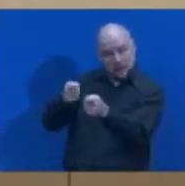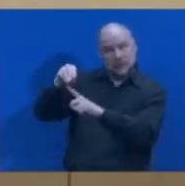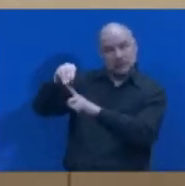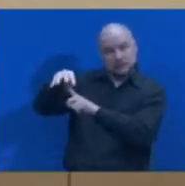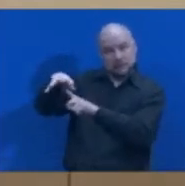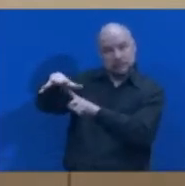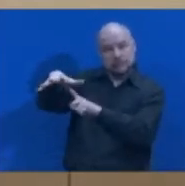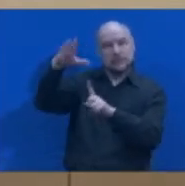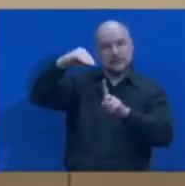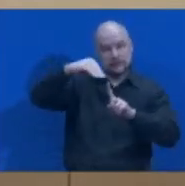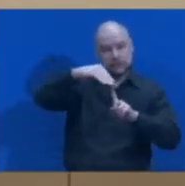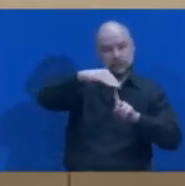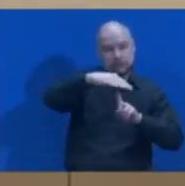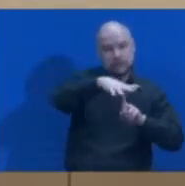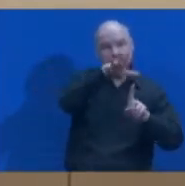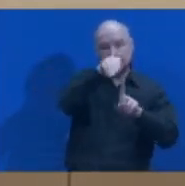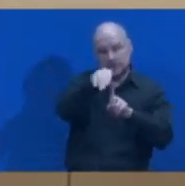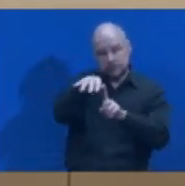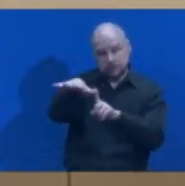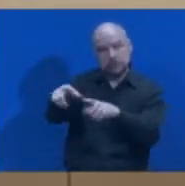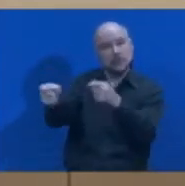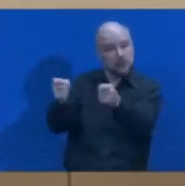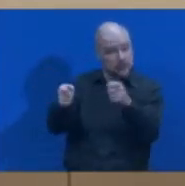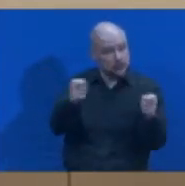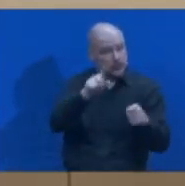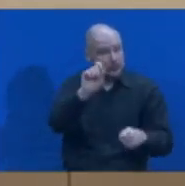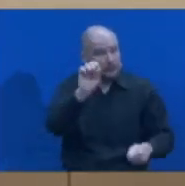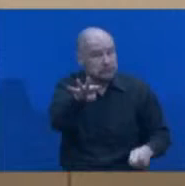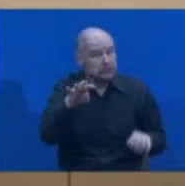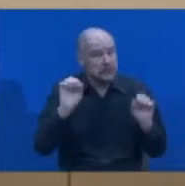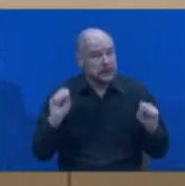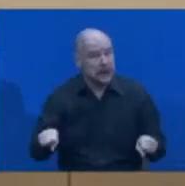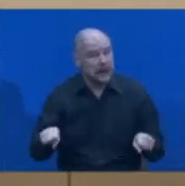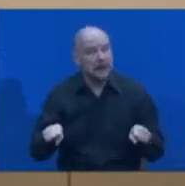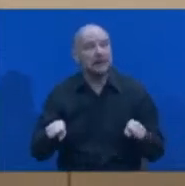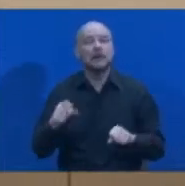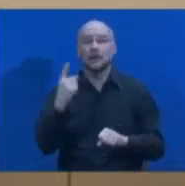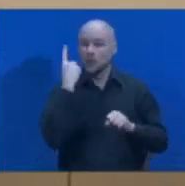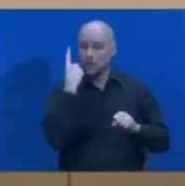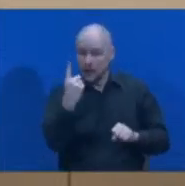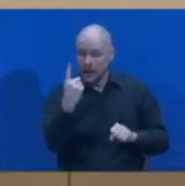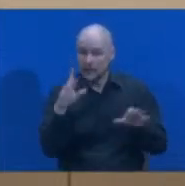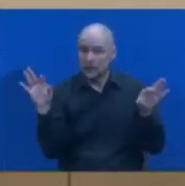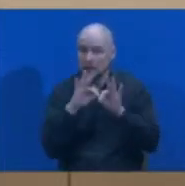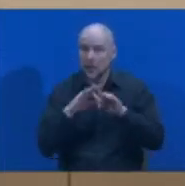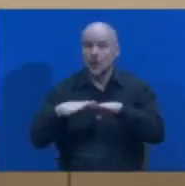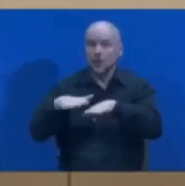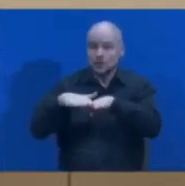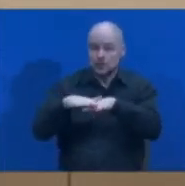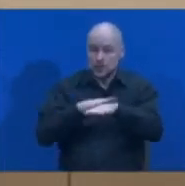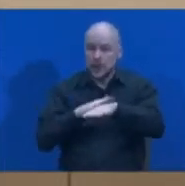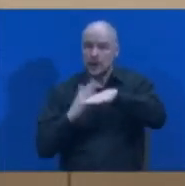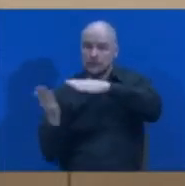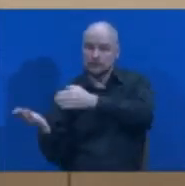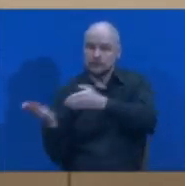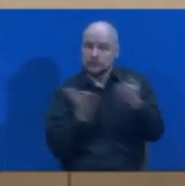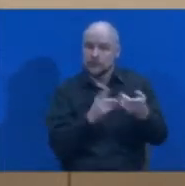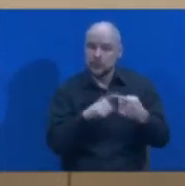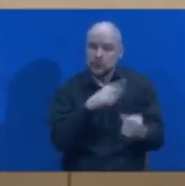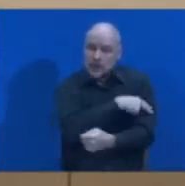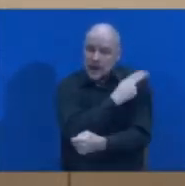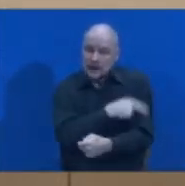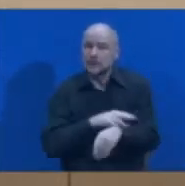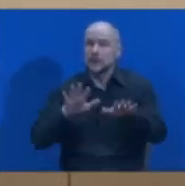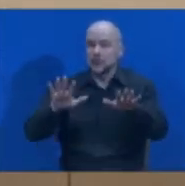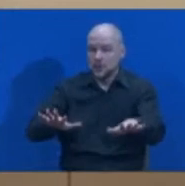and that's going to depend on a number of things. One is the slow increase of accessibility to services in our